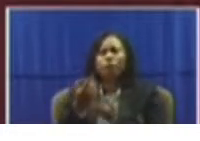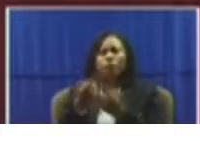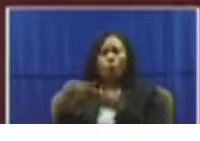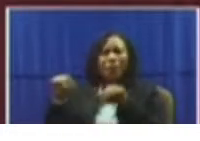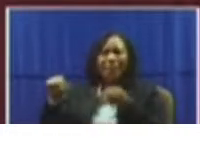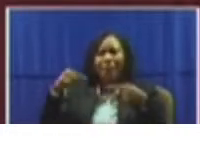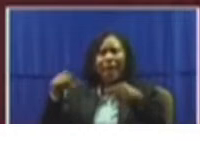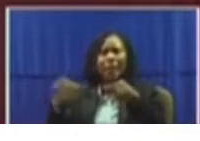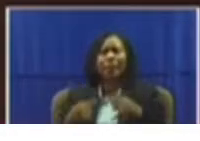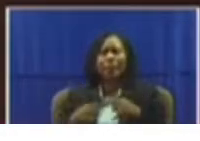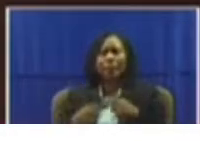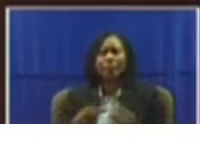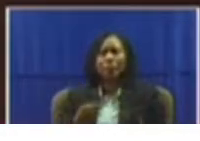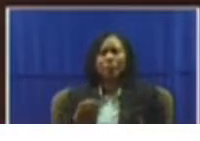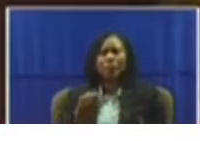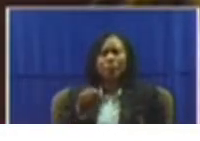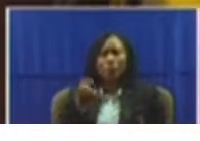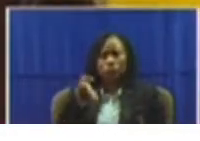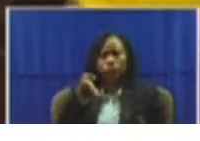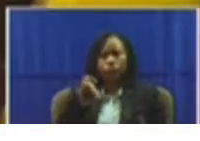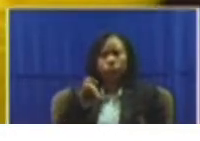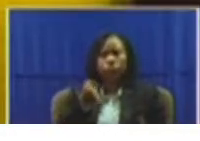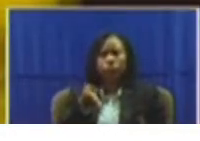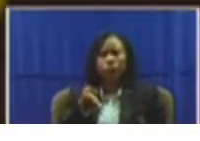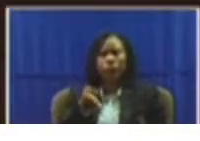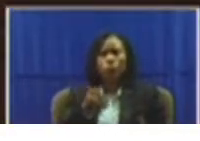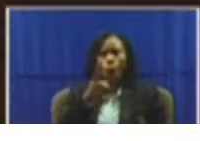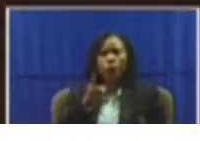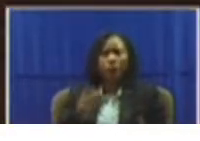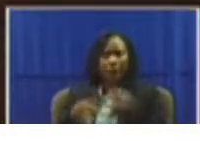is on the order paper, and we're currently